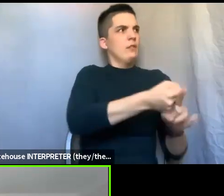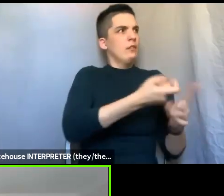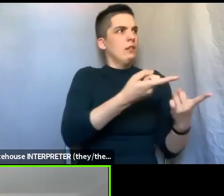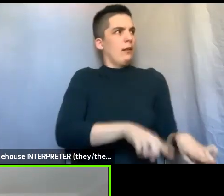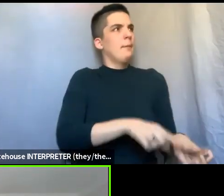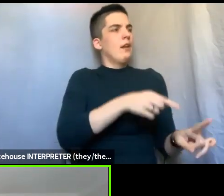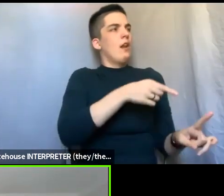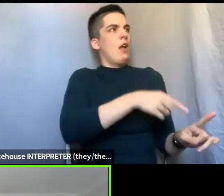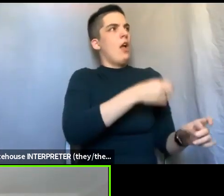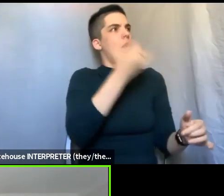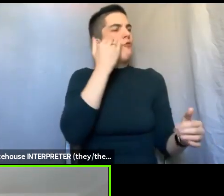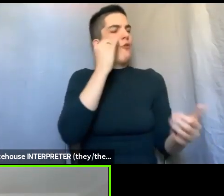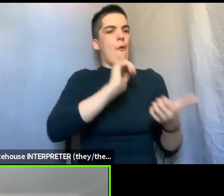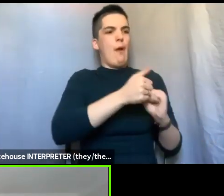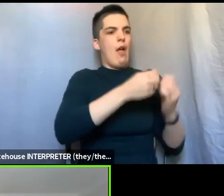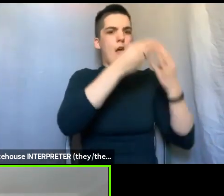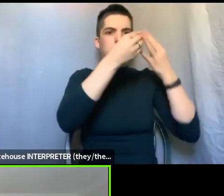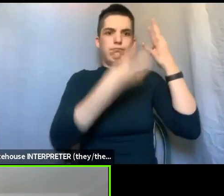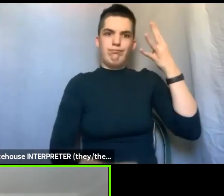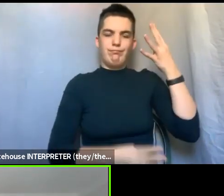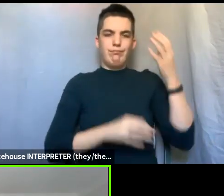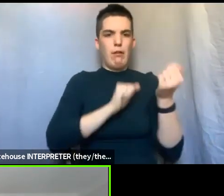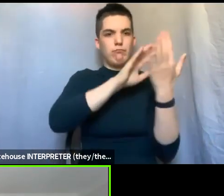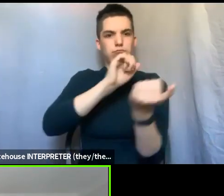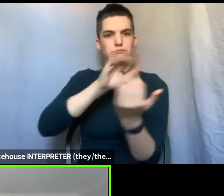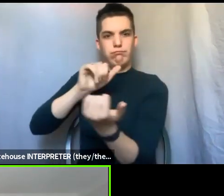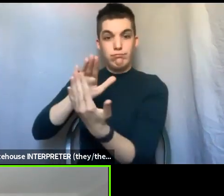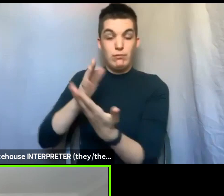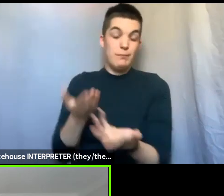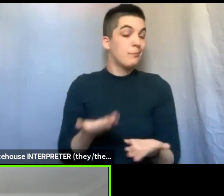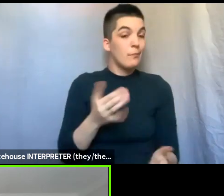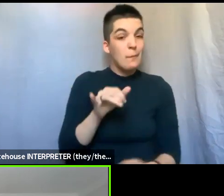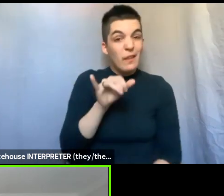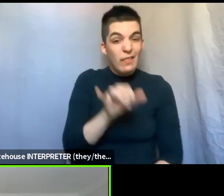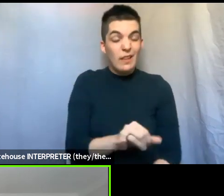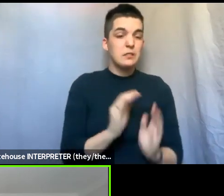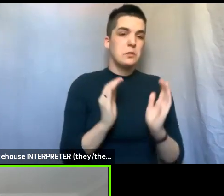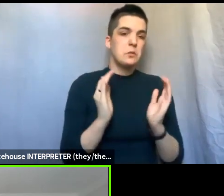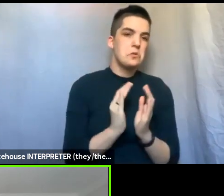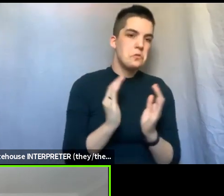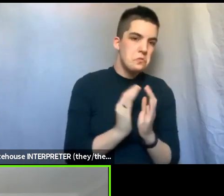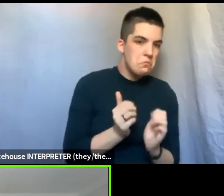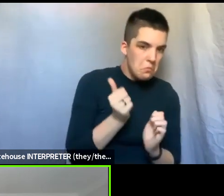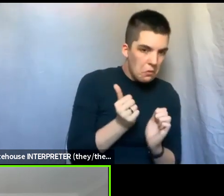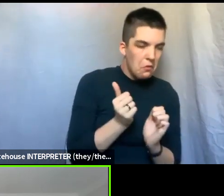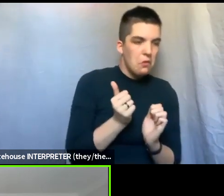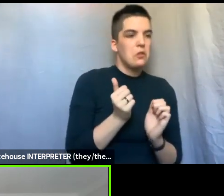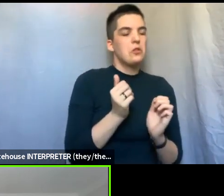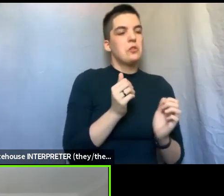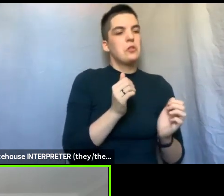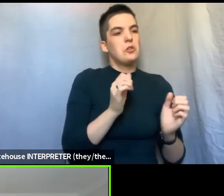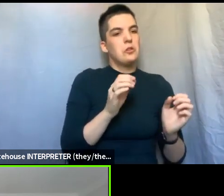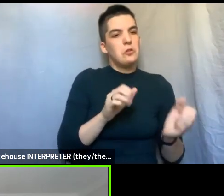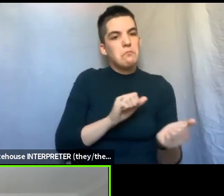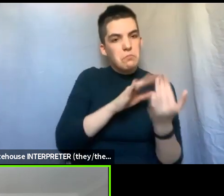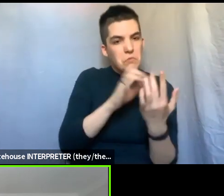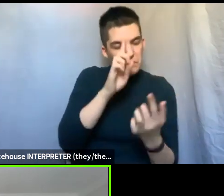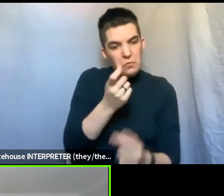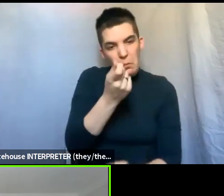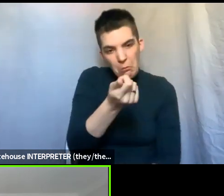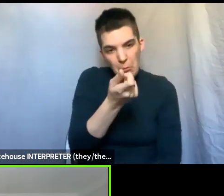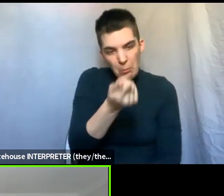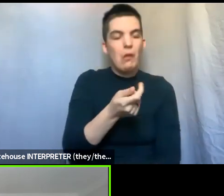we do in the room together. That may be on a smaller basis for a while and in some places, and I suggest